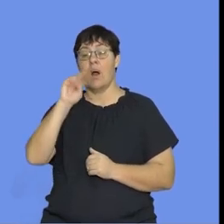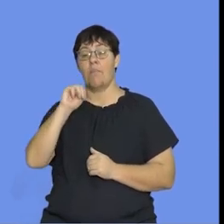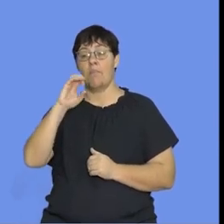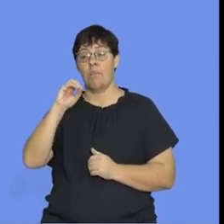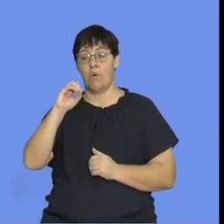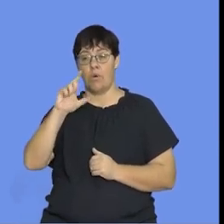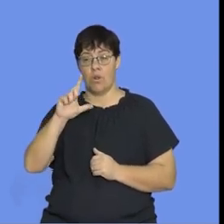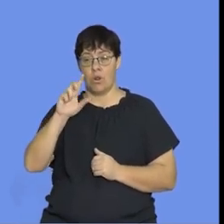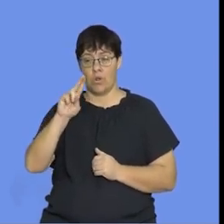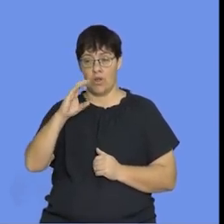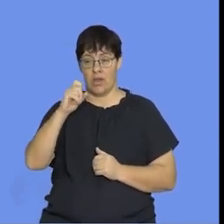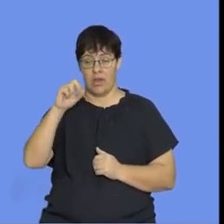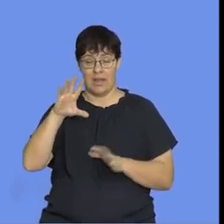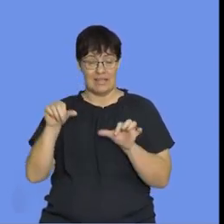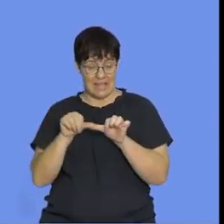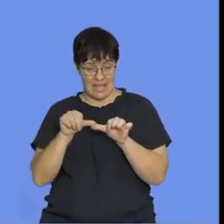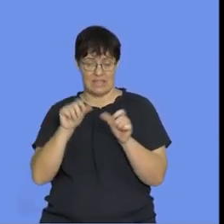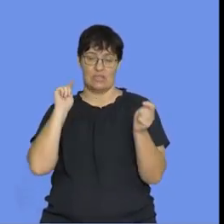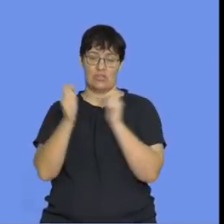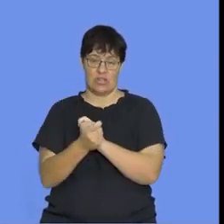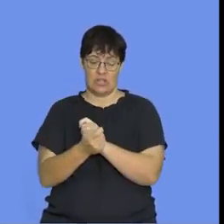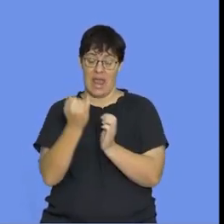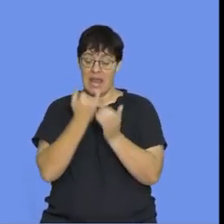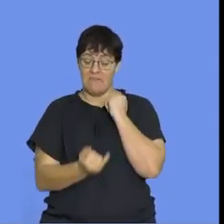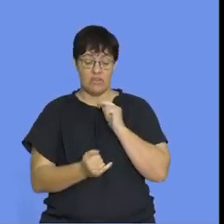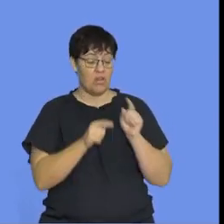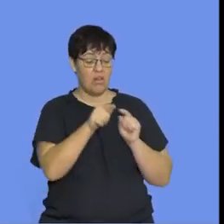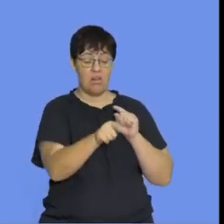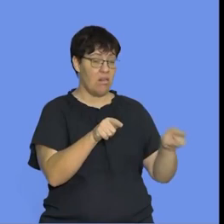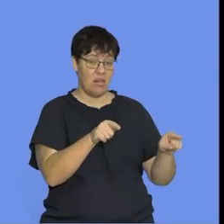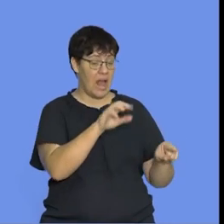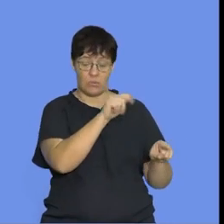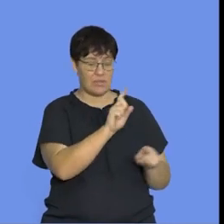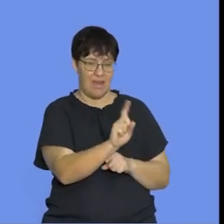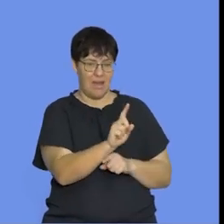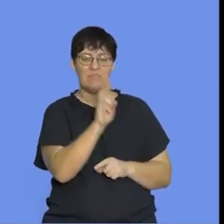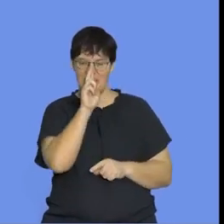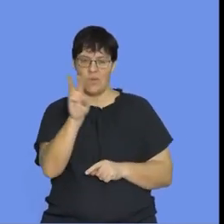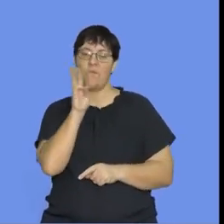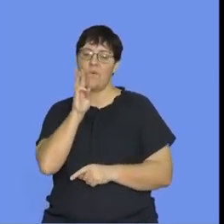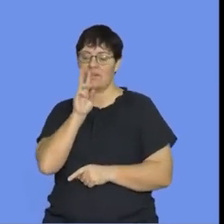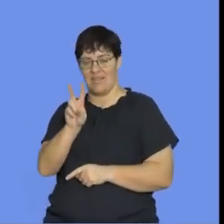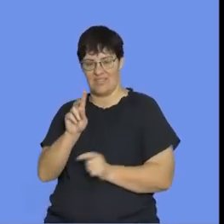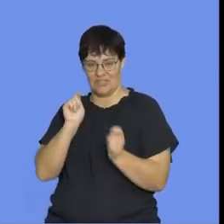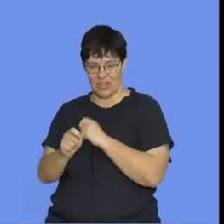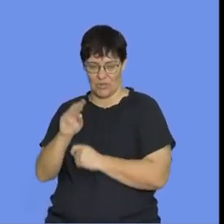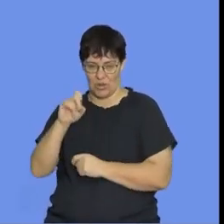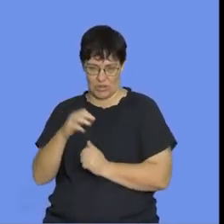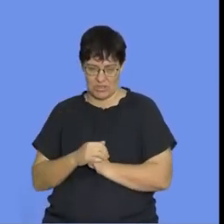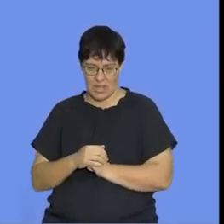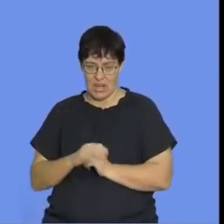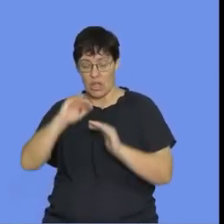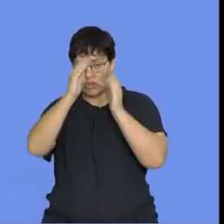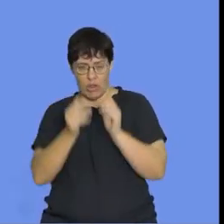changes, okay, not of the individual atoms. You had seen the example with the water molecules. And then also the shape of molecules